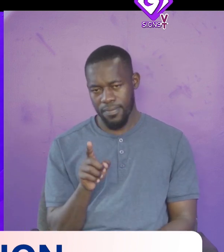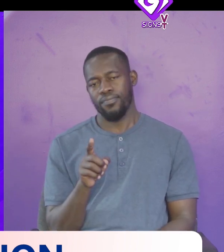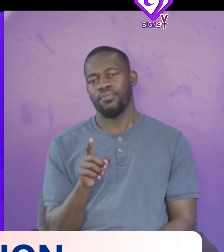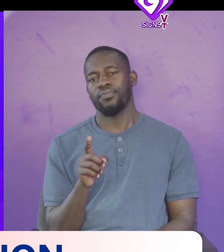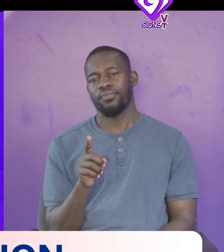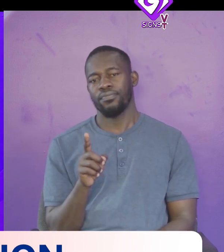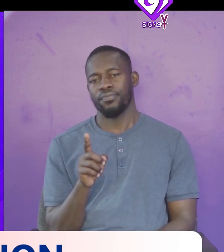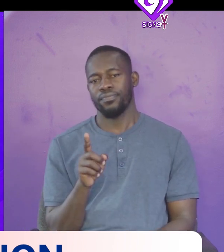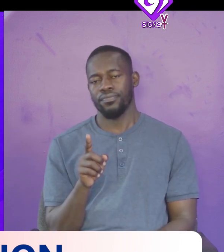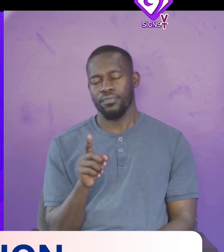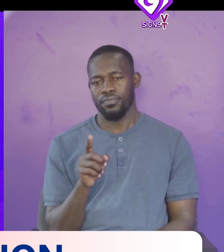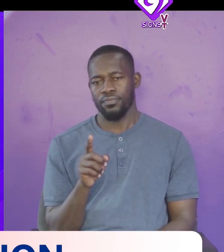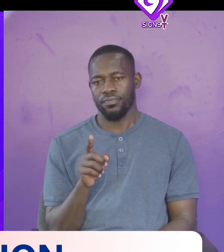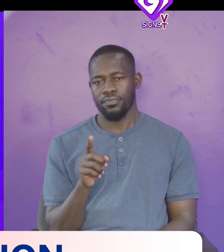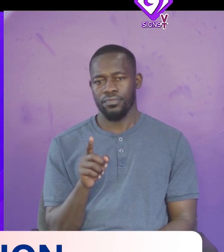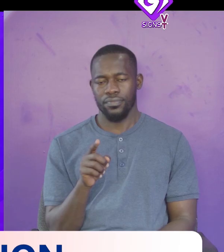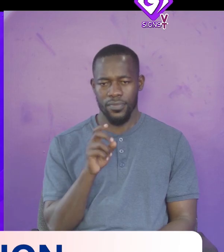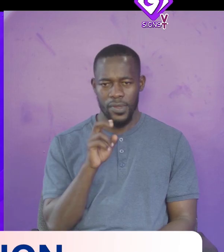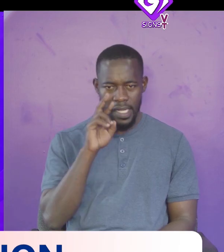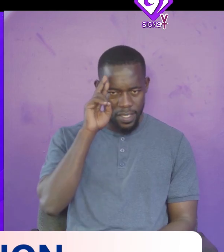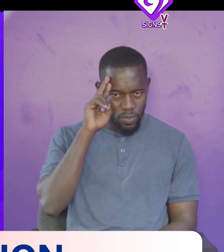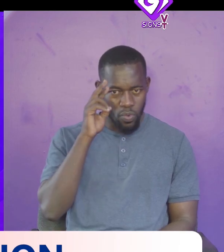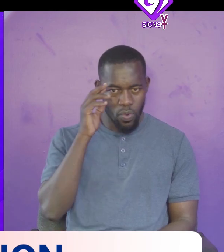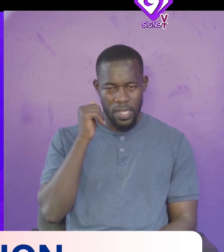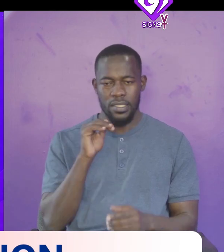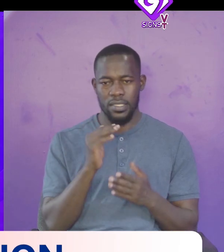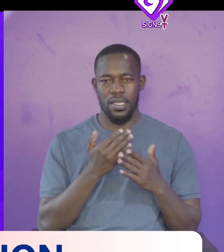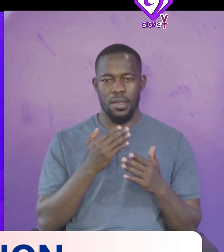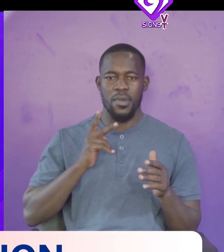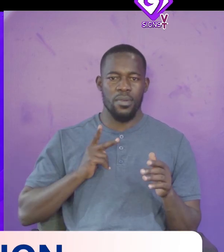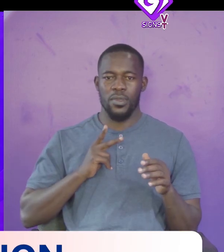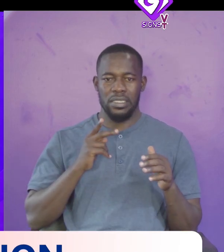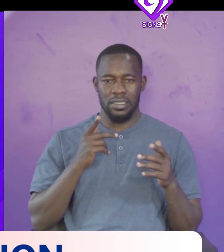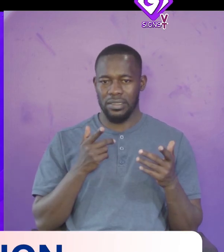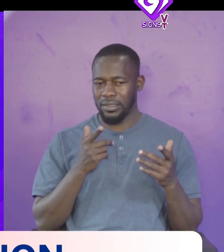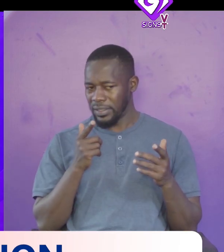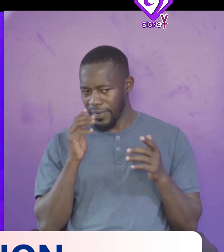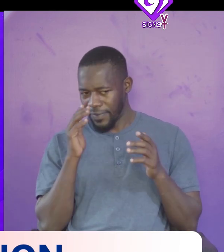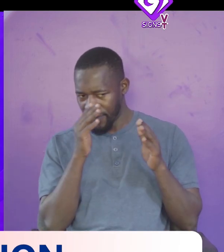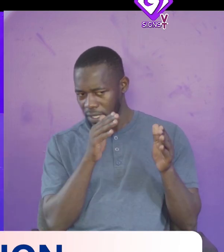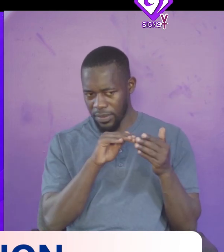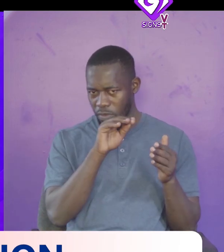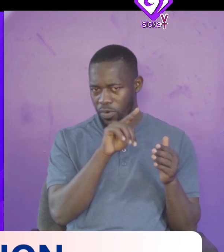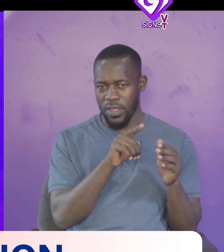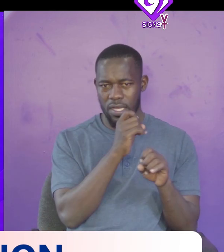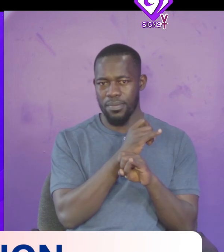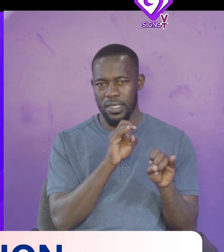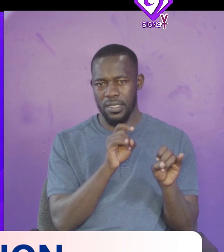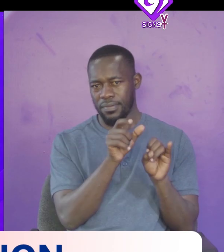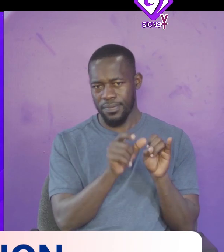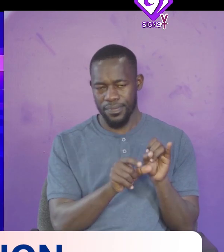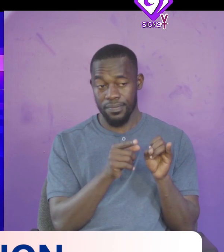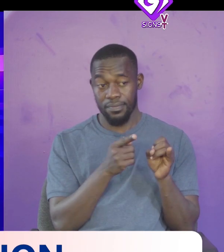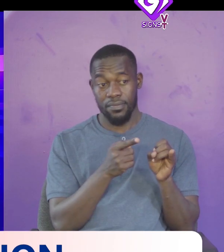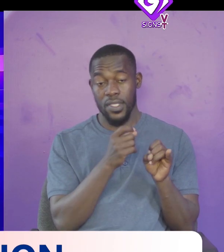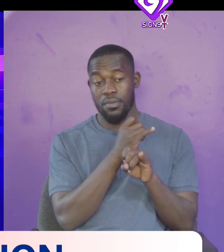and the reason being that some people seem to be drifting towards Philip Aroko. Philip Aroko is a very strong candidate. We had